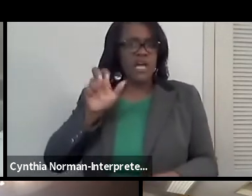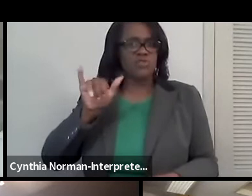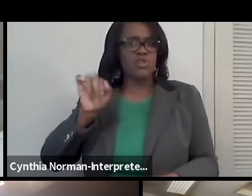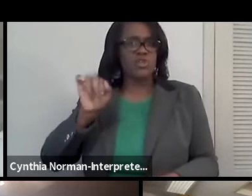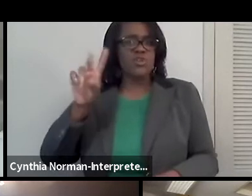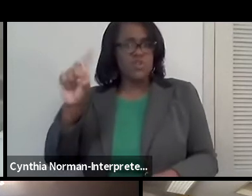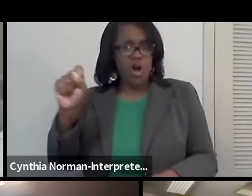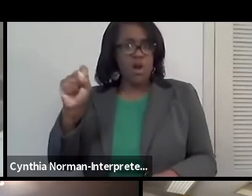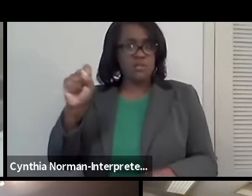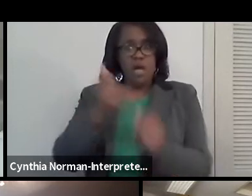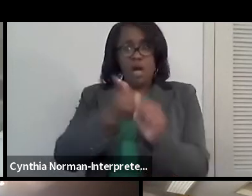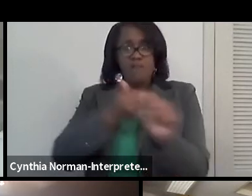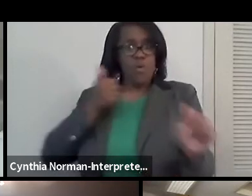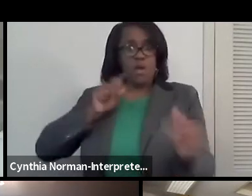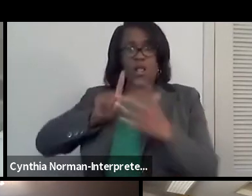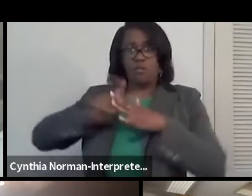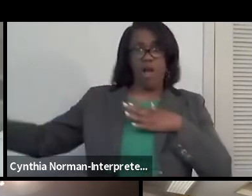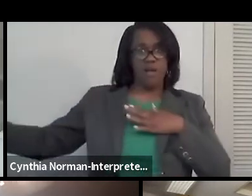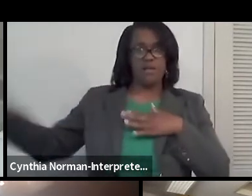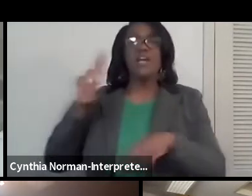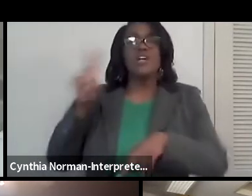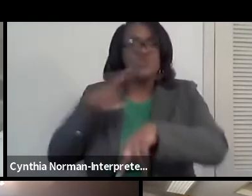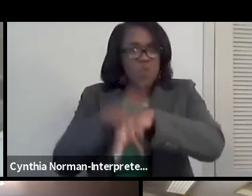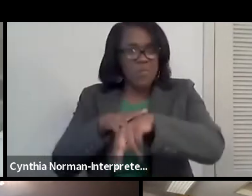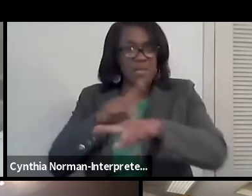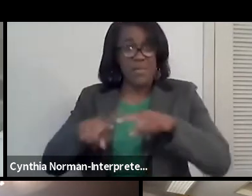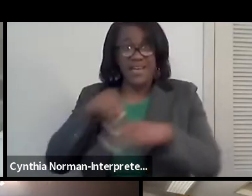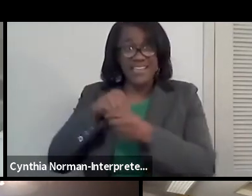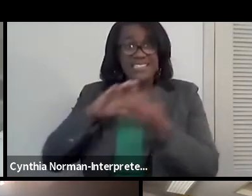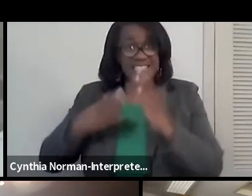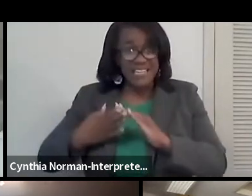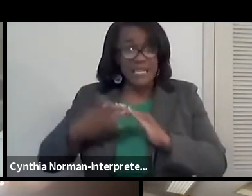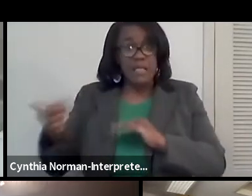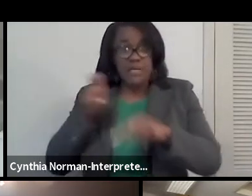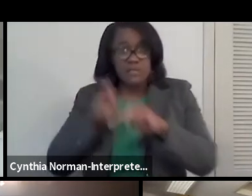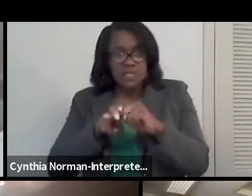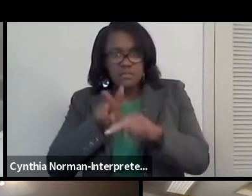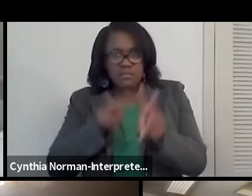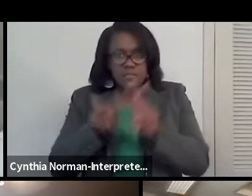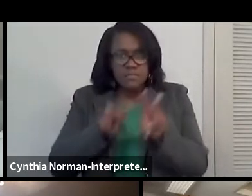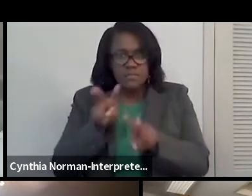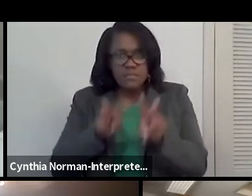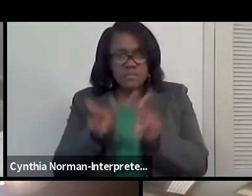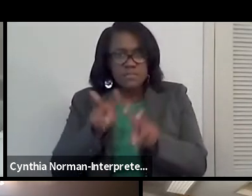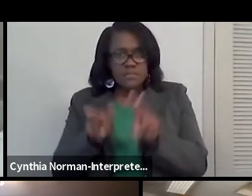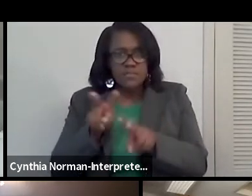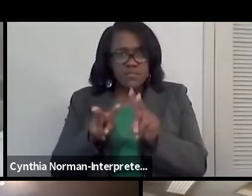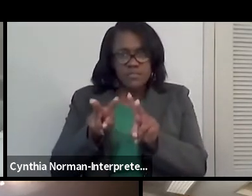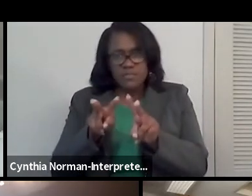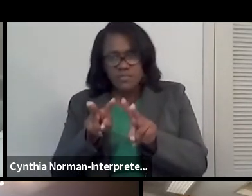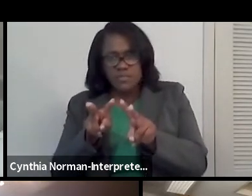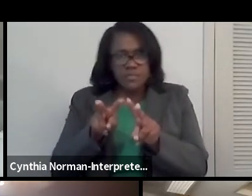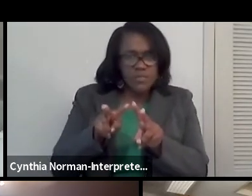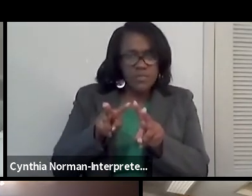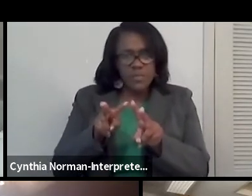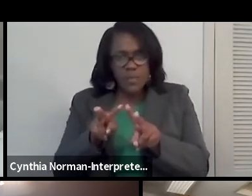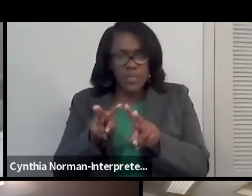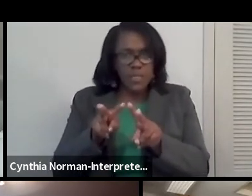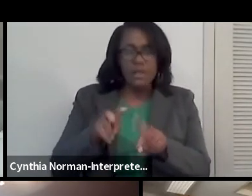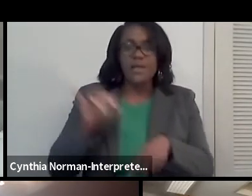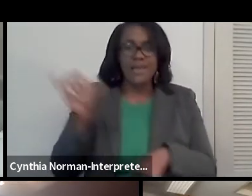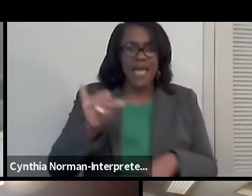opposite direction, normally in non-urban systems. In cities, they sit and they watch you, to quite literally right out of the pages of a Jurassic Park